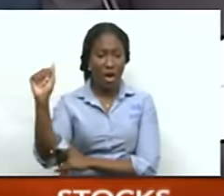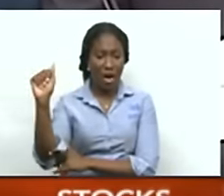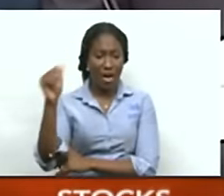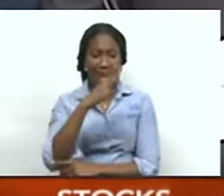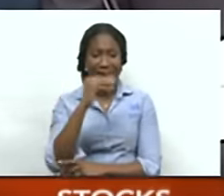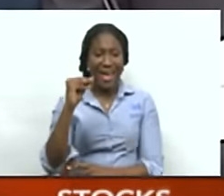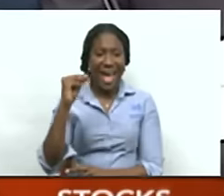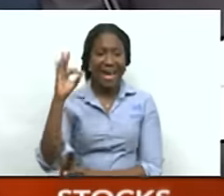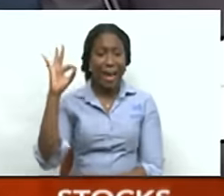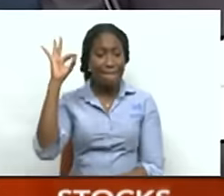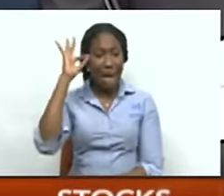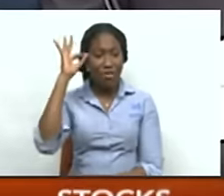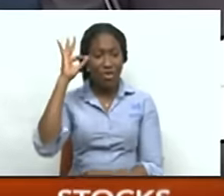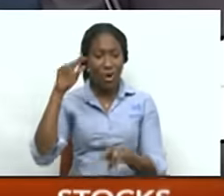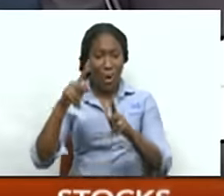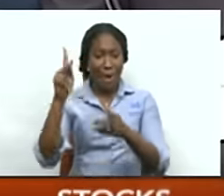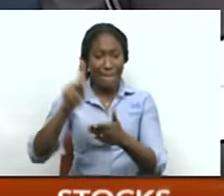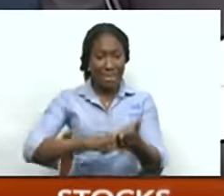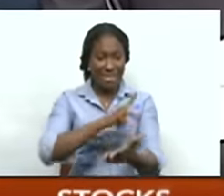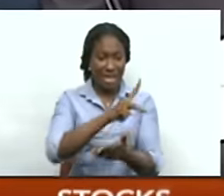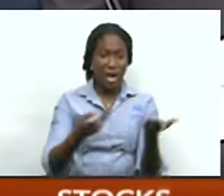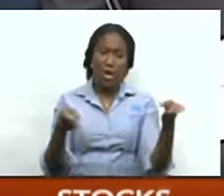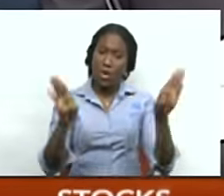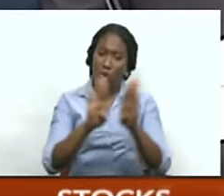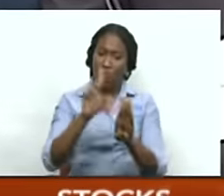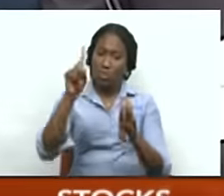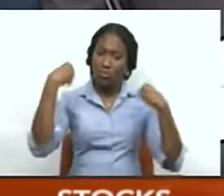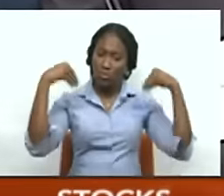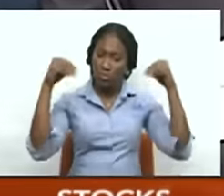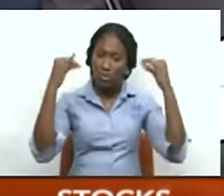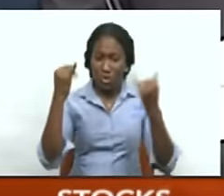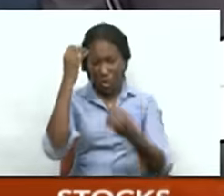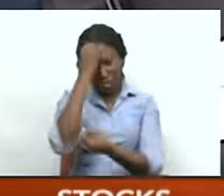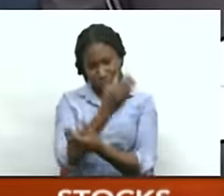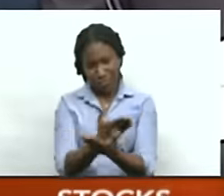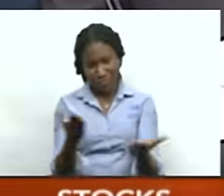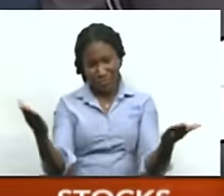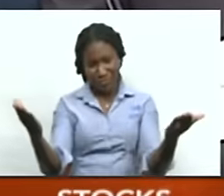its branches. Peter Christopher has all the details in tonight's Business Watch.